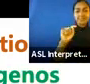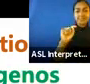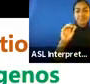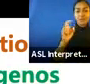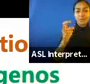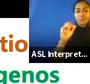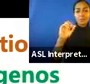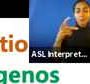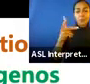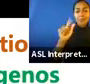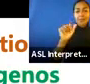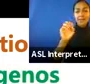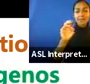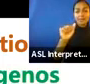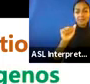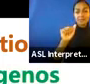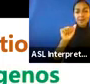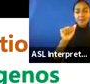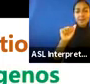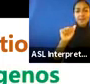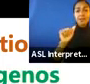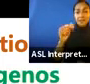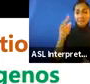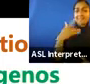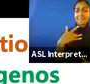toxoplasmosis, which I'm pretty sure that I have.